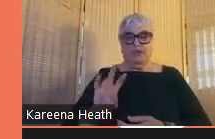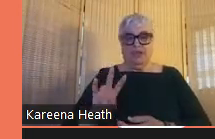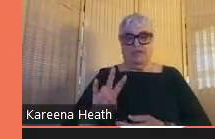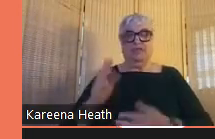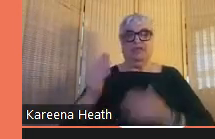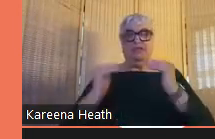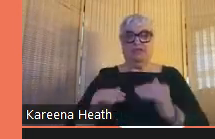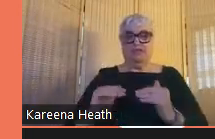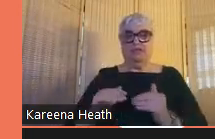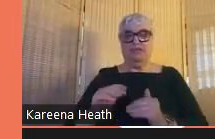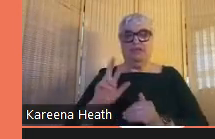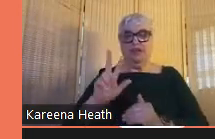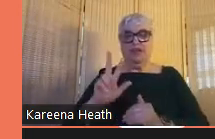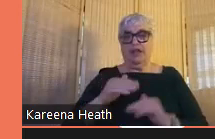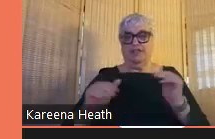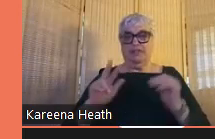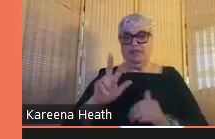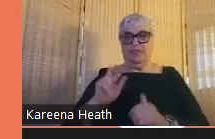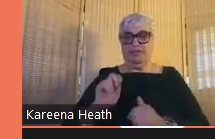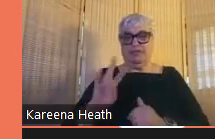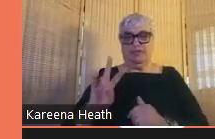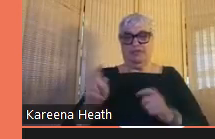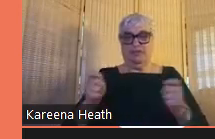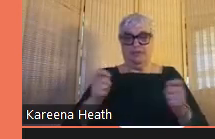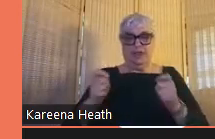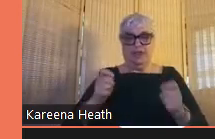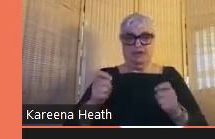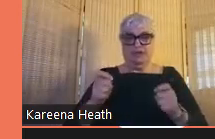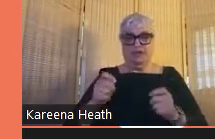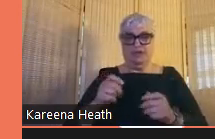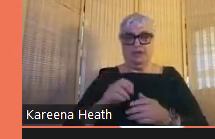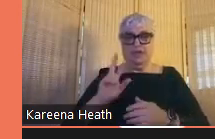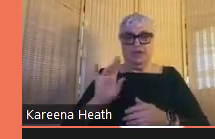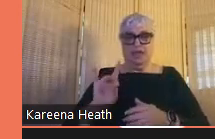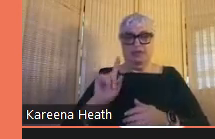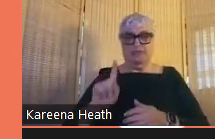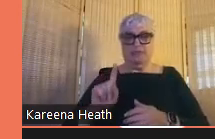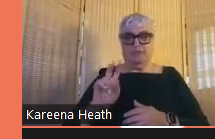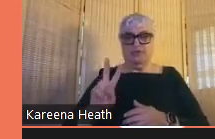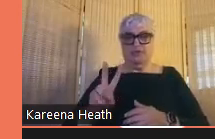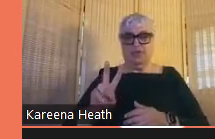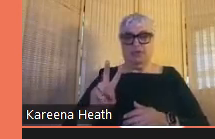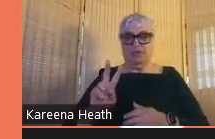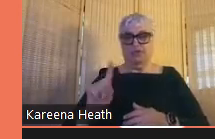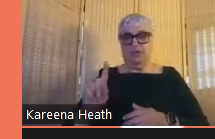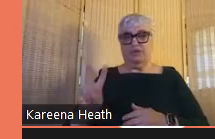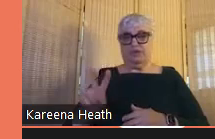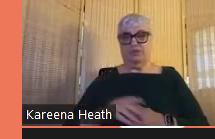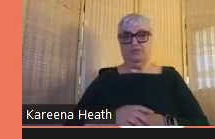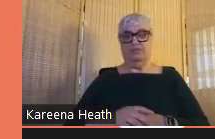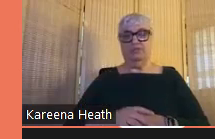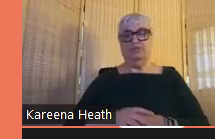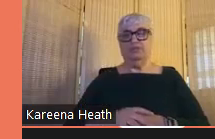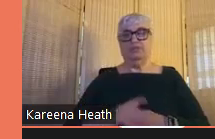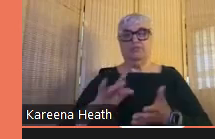followed by a level 3.7 withdrawal management services as part 8.12. I included medically